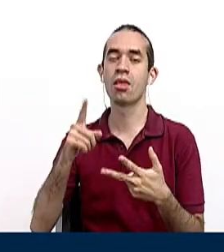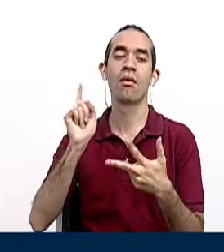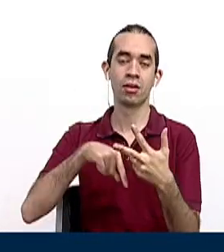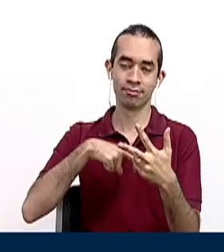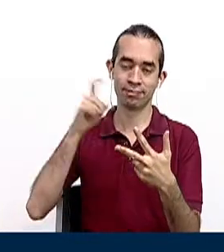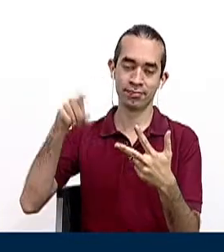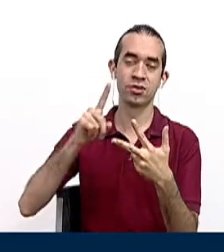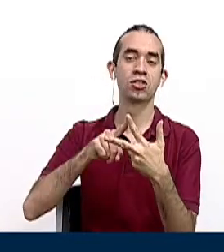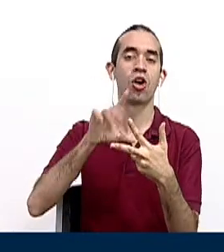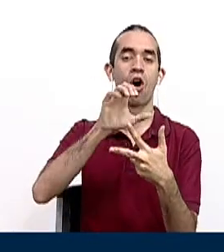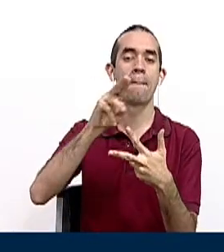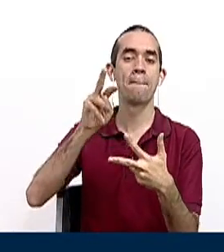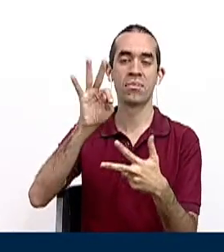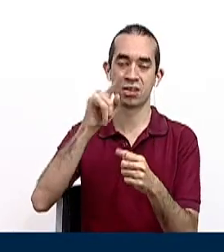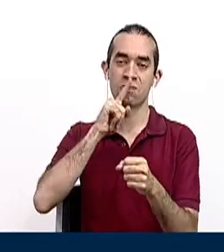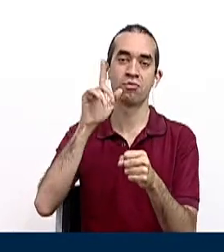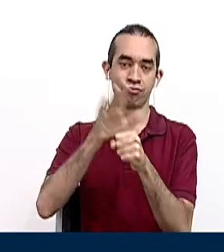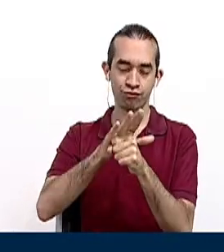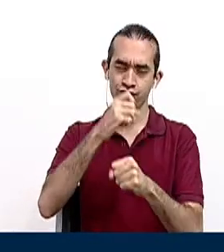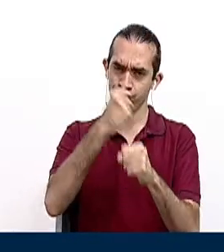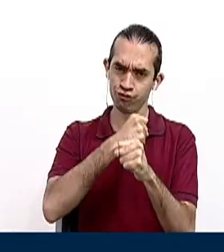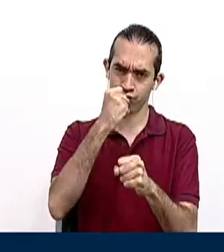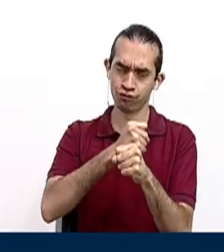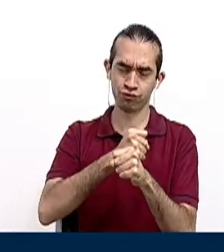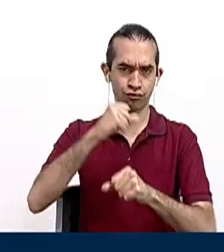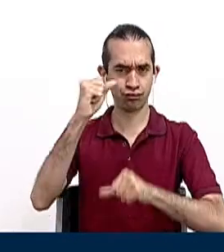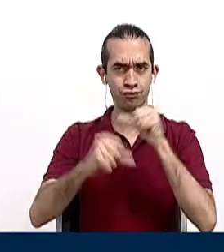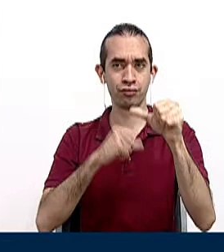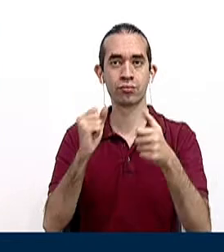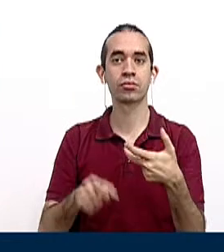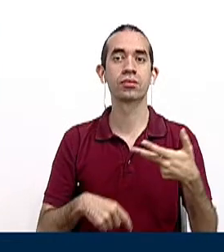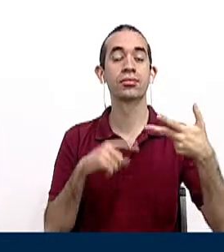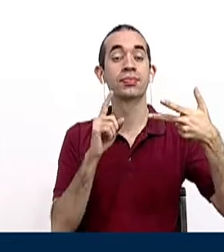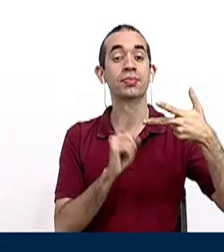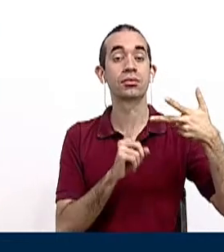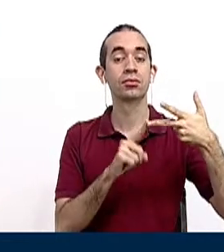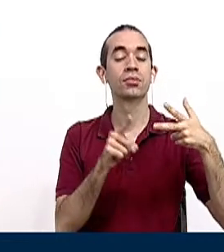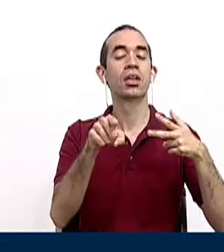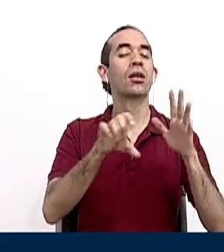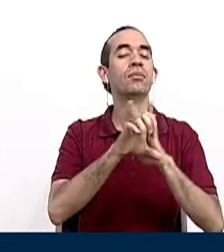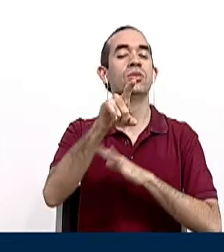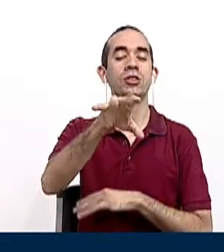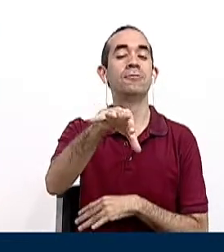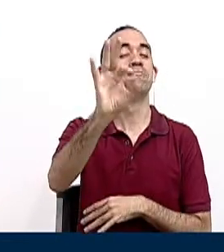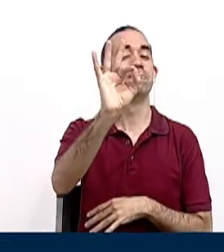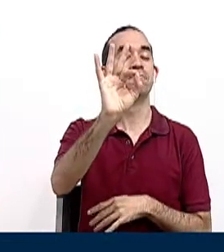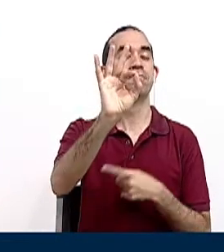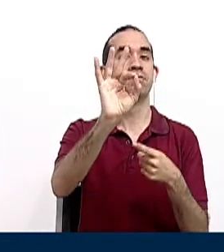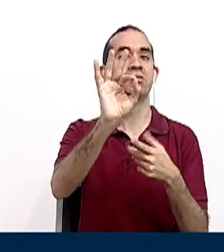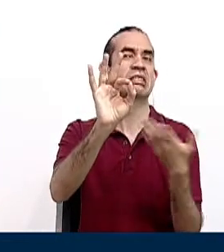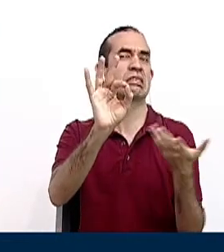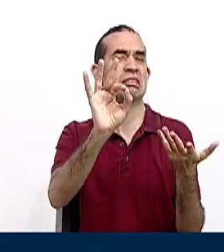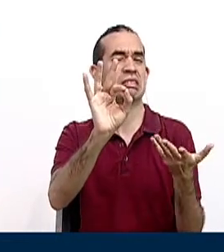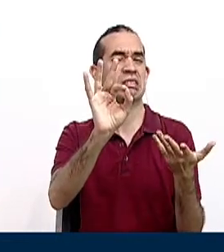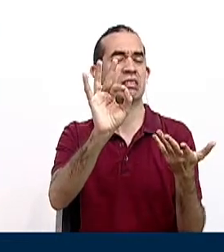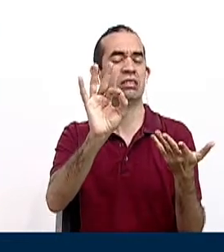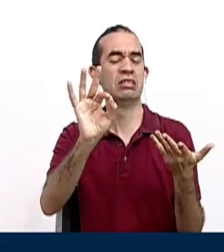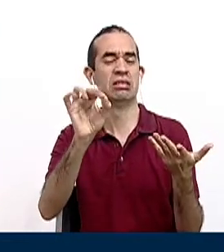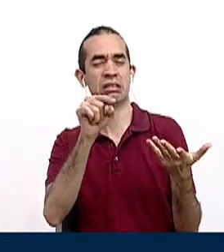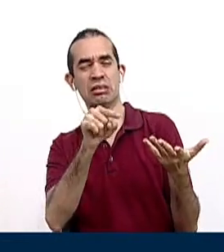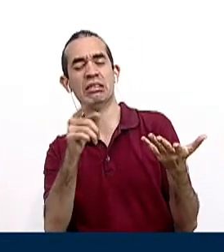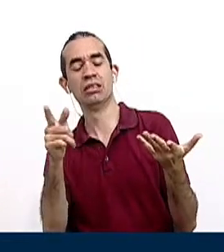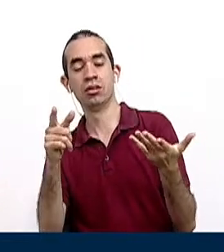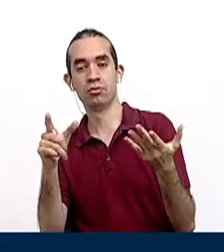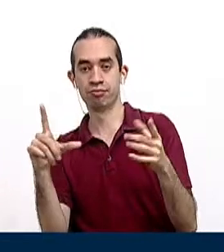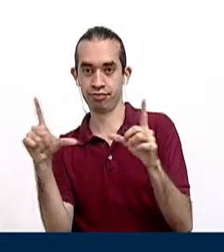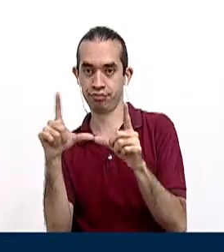to hard work and perseverance. Number 3, if you choose a college degree, there will